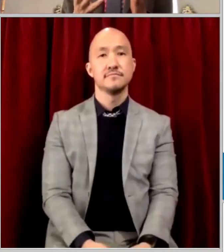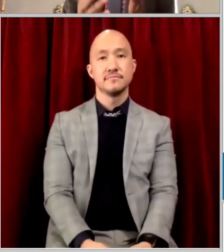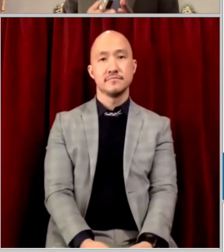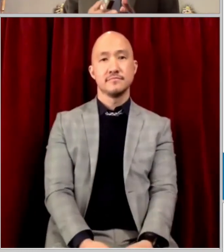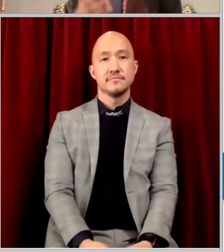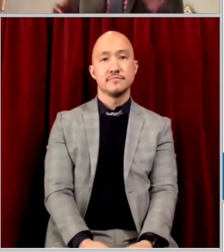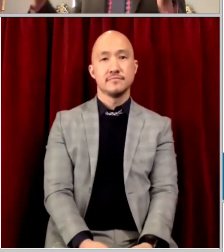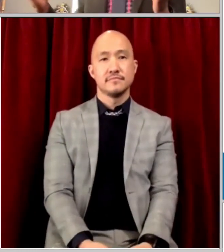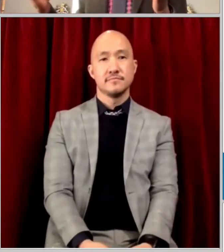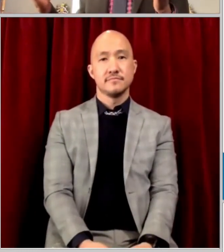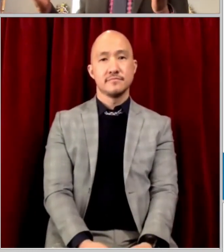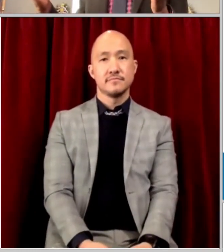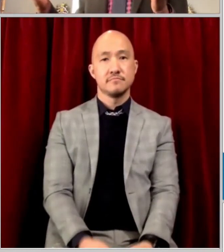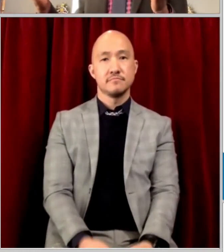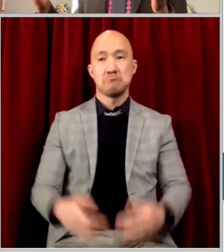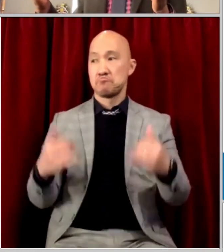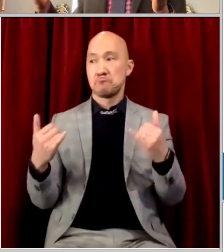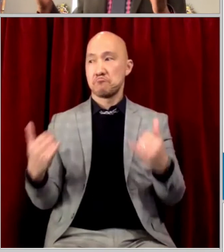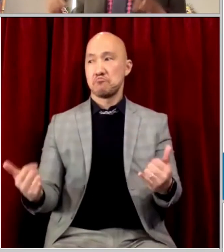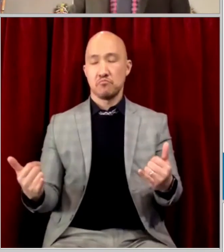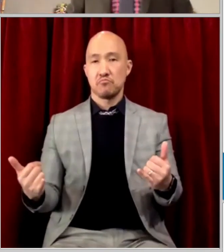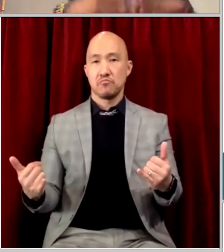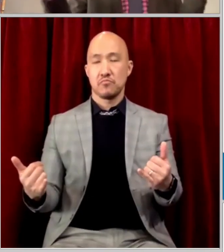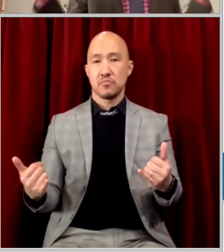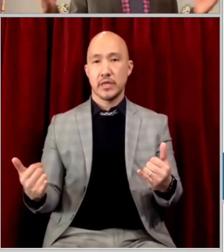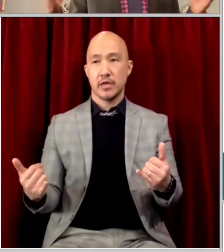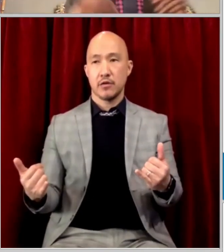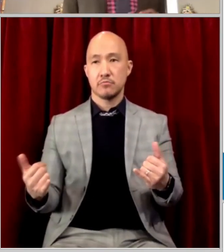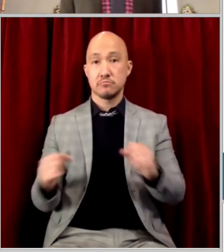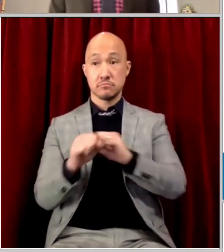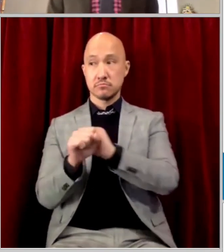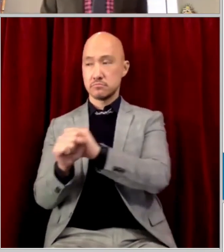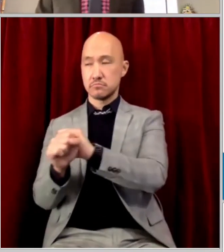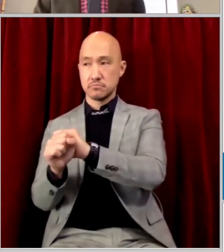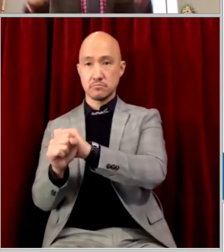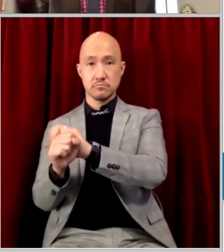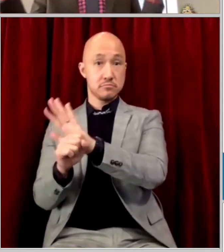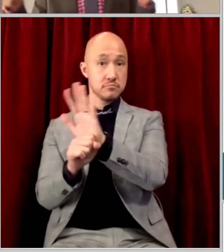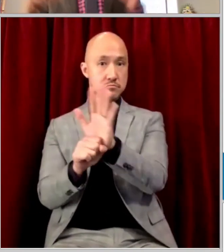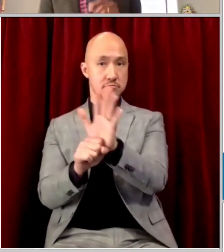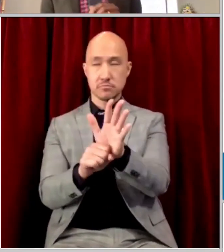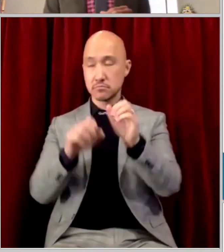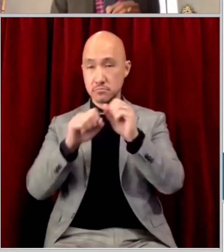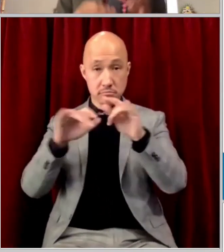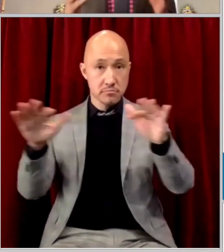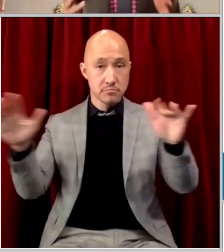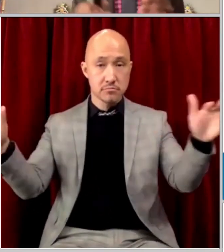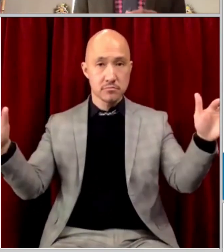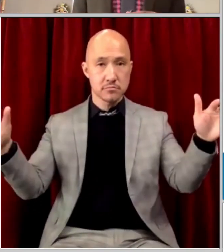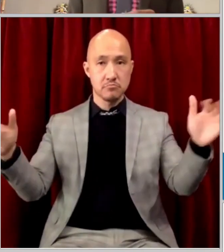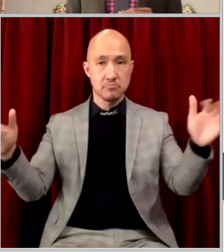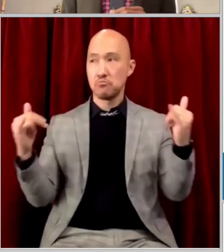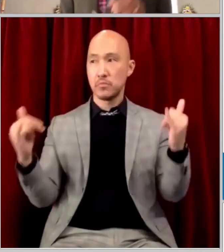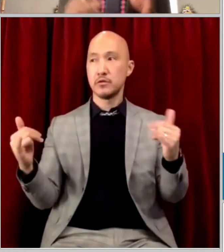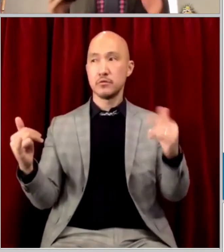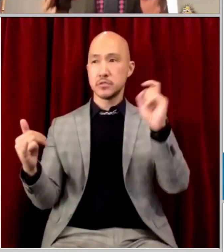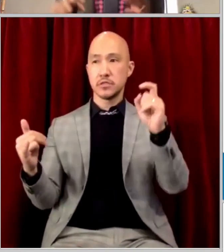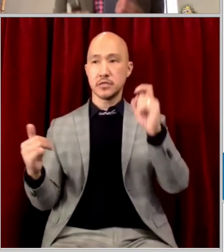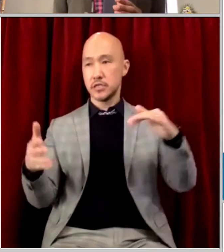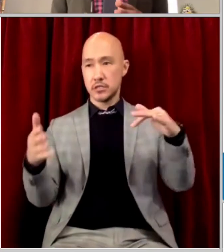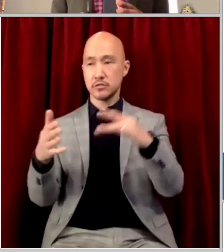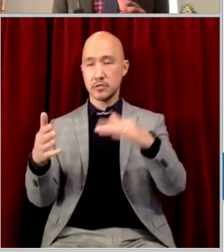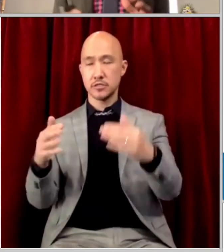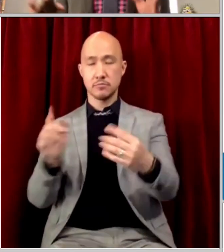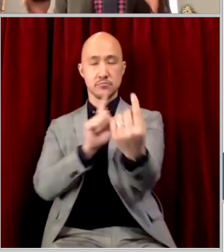same place. We can actually do it on Zoom, right? In fact, we've probably done Bible studies with people from all around the world through Zoom. But the